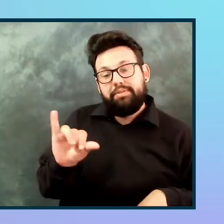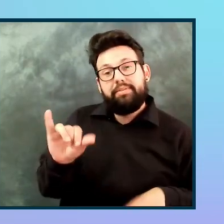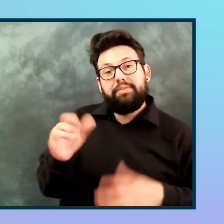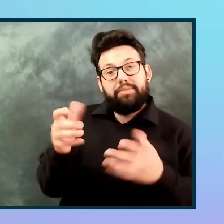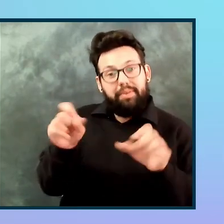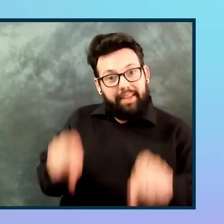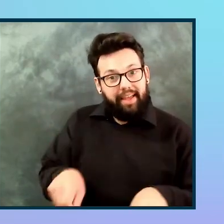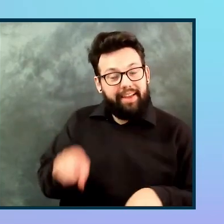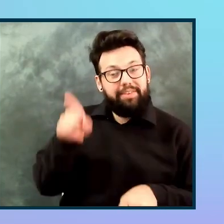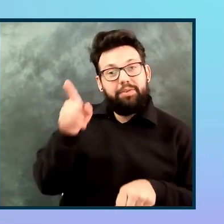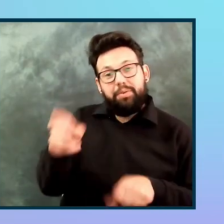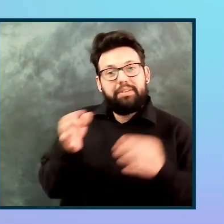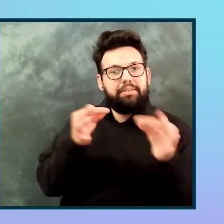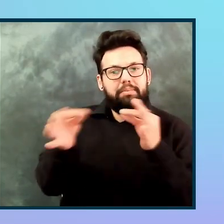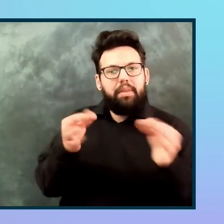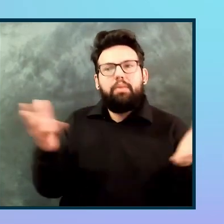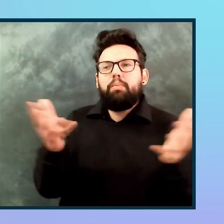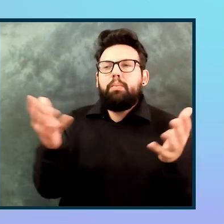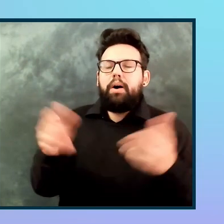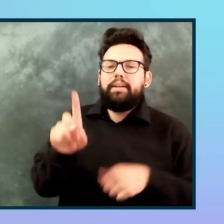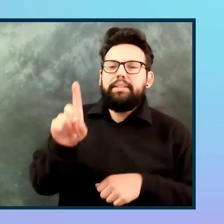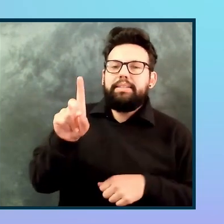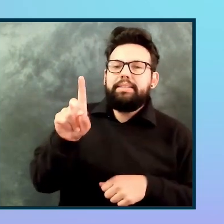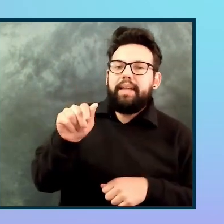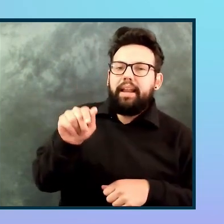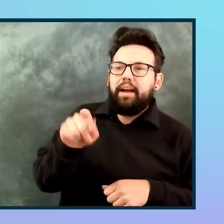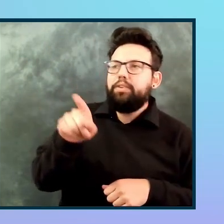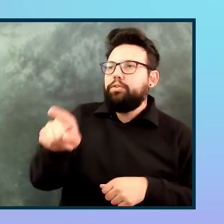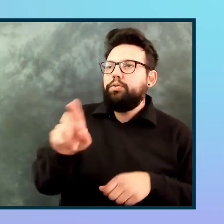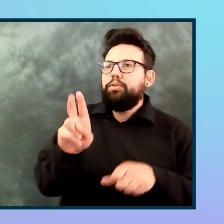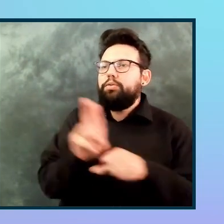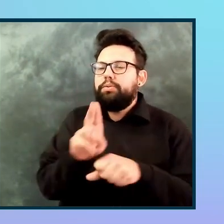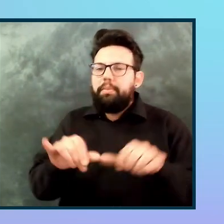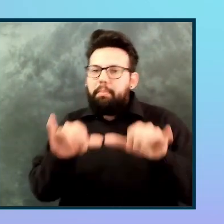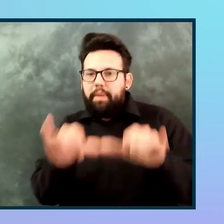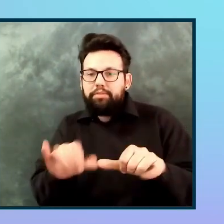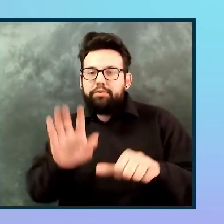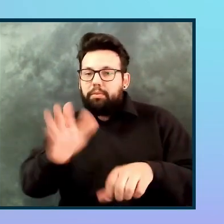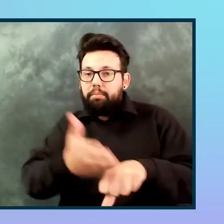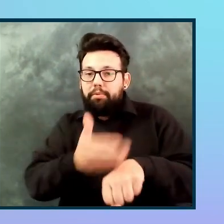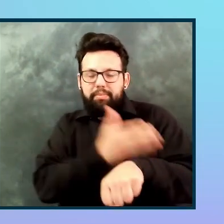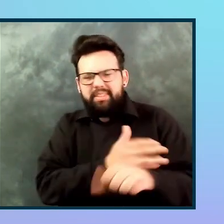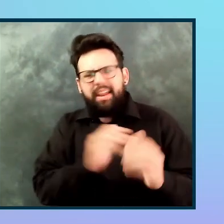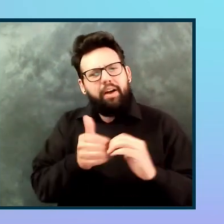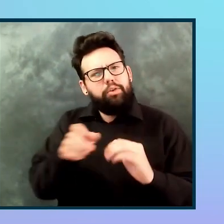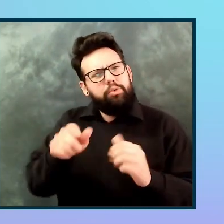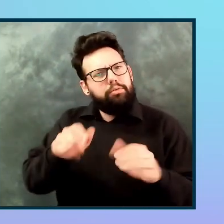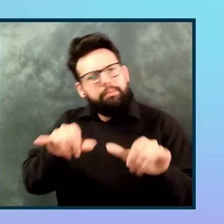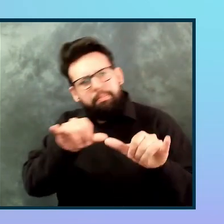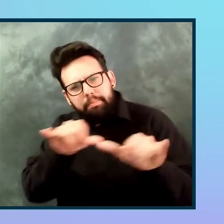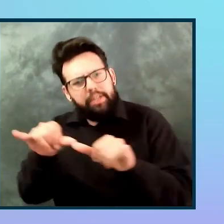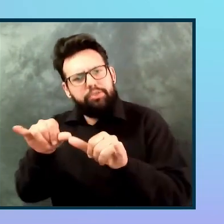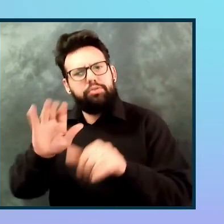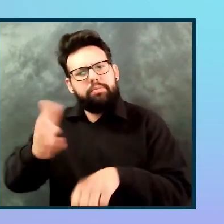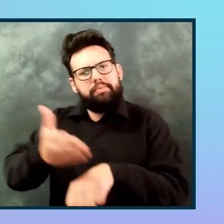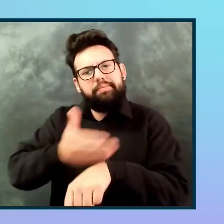your team and company uses to measure accessibility improvements and how you actually do those measurements?